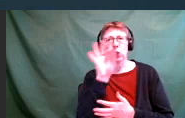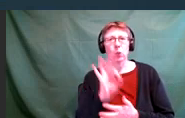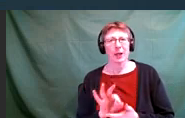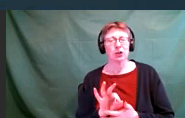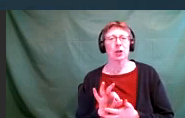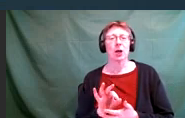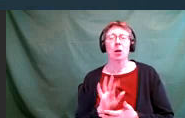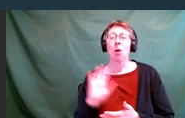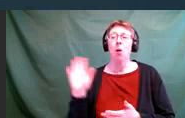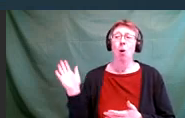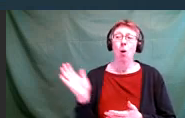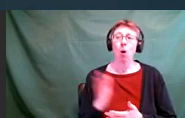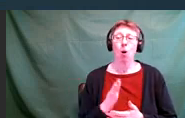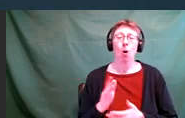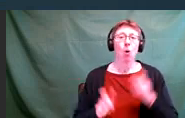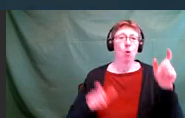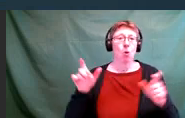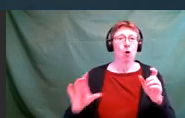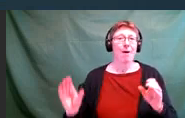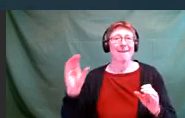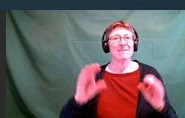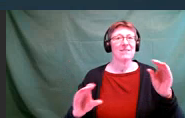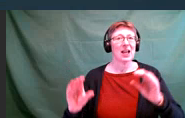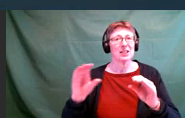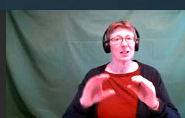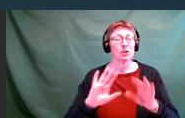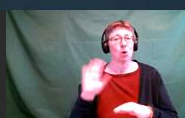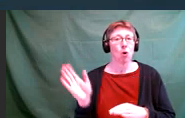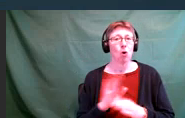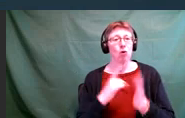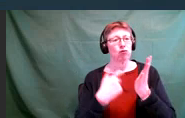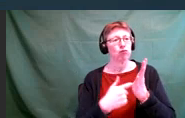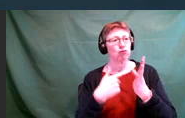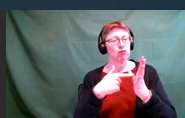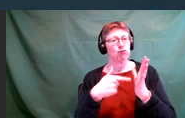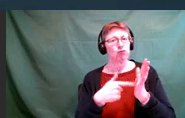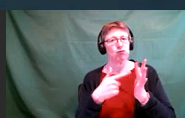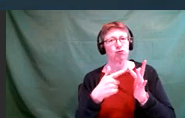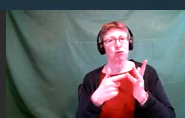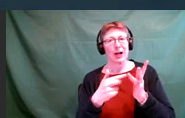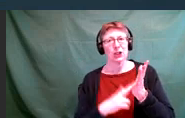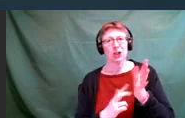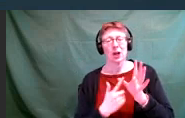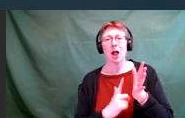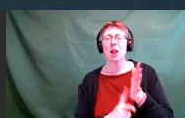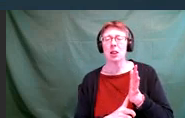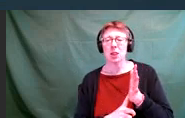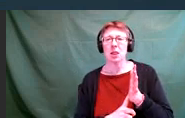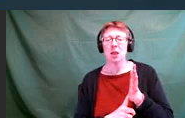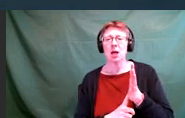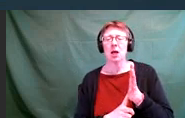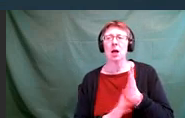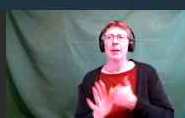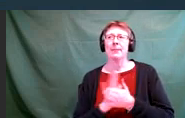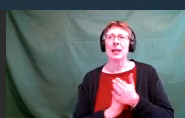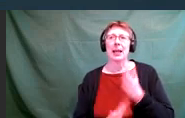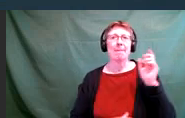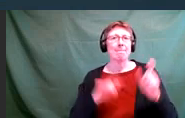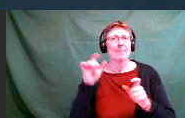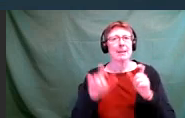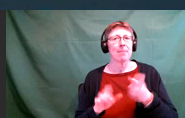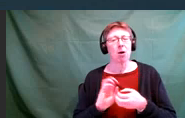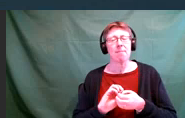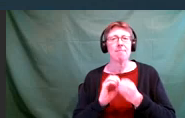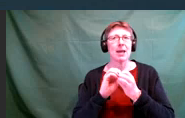investors rational? Okay. And rationality and people making rational decisions